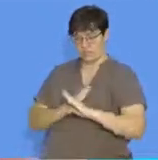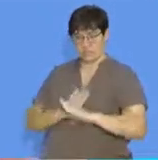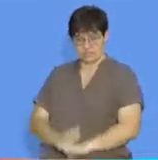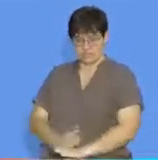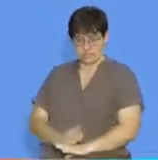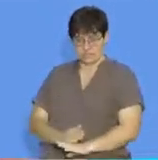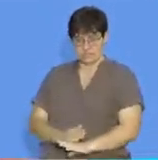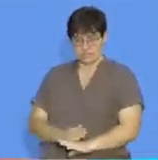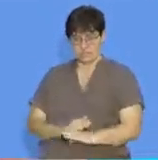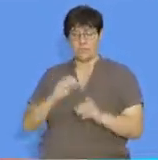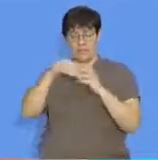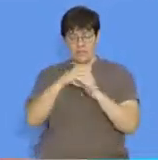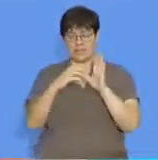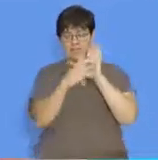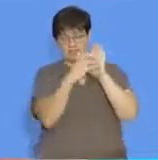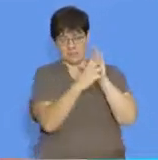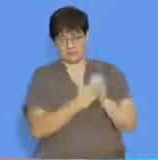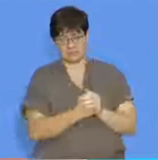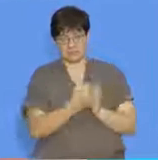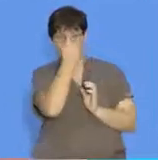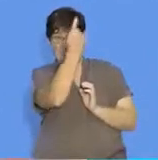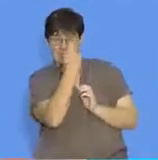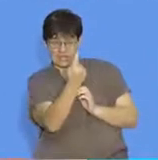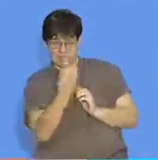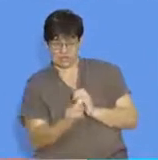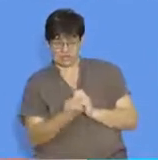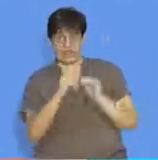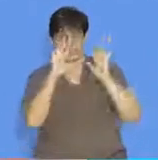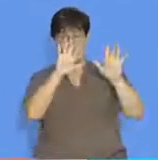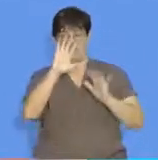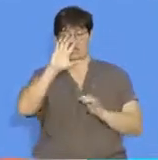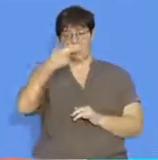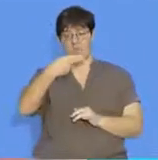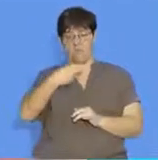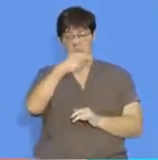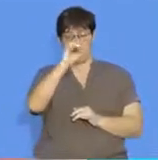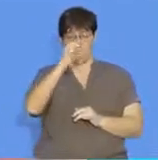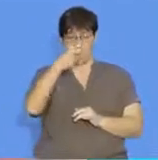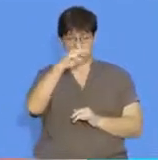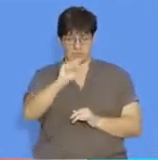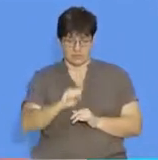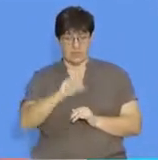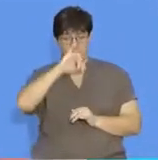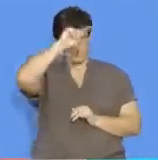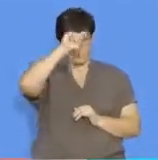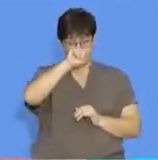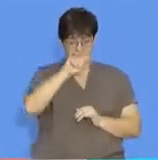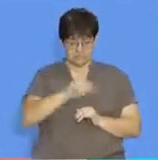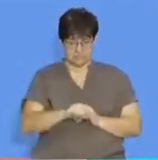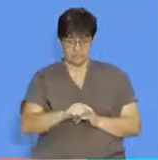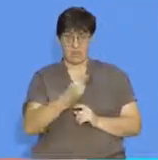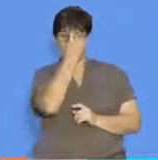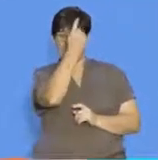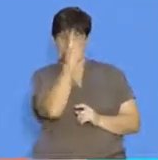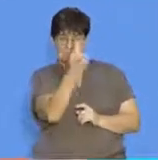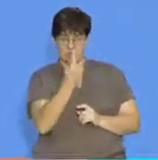of resistance in the circuit. So if each one of them is 10 ohms, and then we've got multiple resistors that are identical, it means